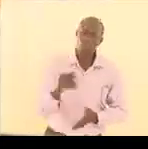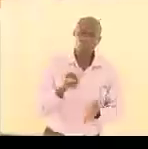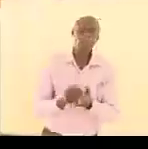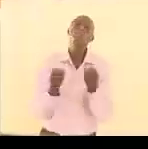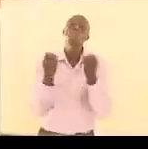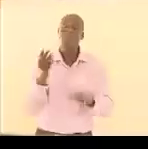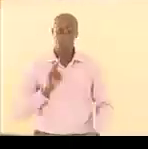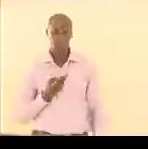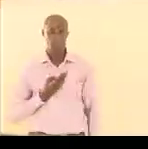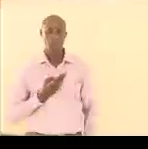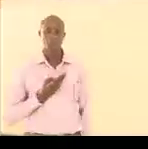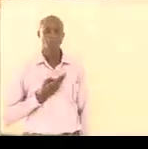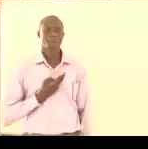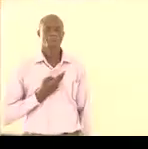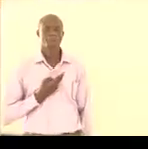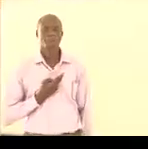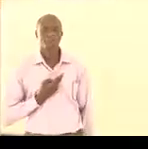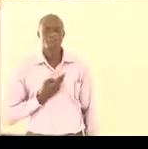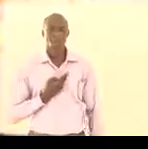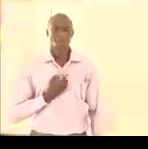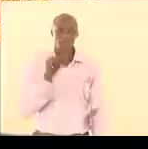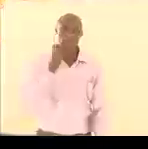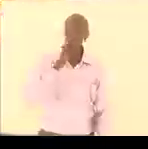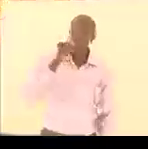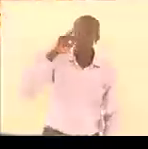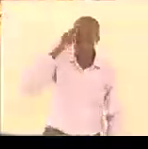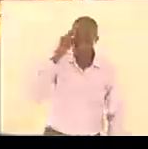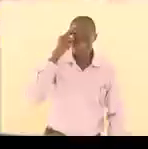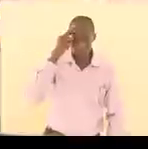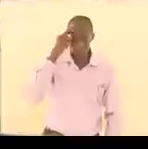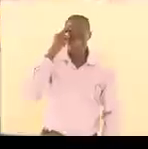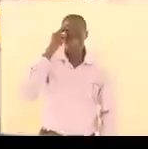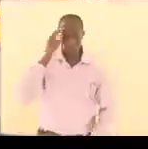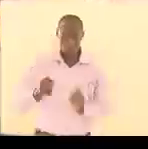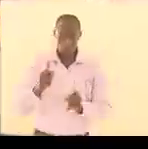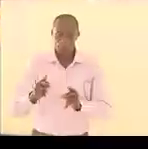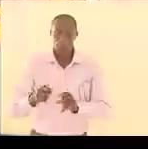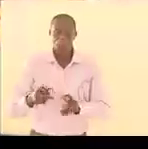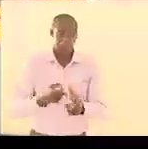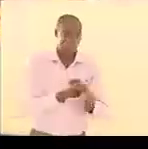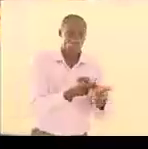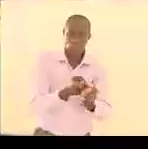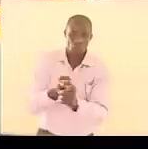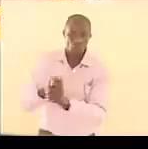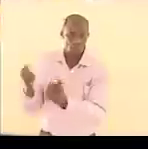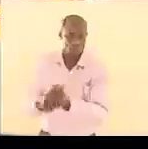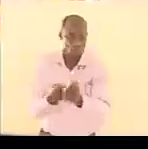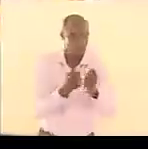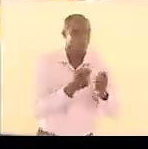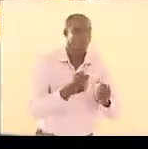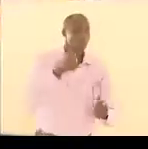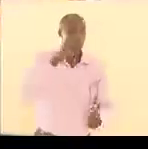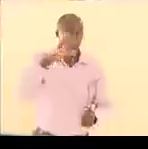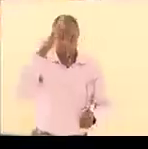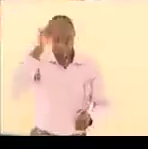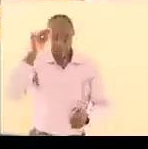person, many of us. Is this not the reason for people running up and down, helter-skelter, looking for man of God and woman of God all over